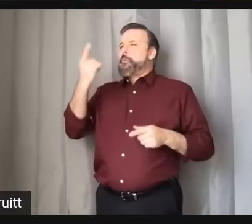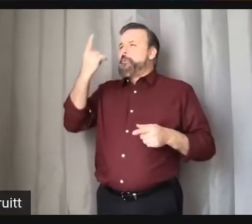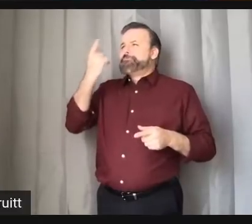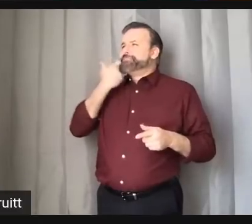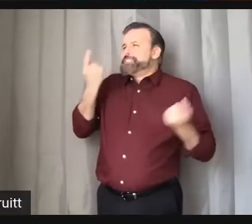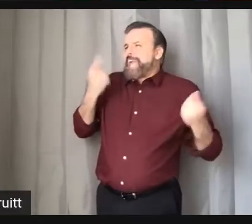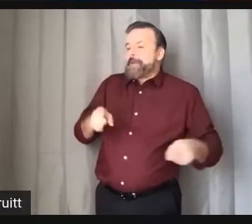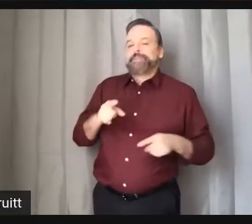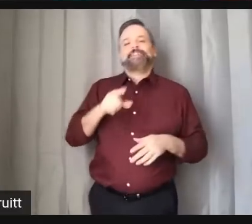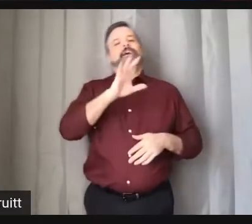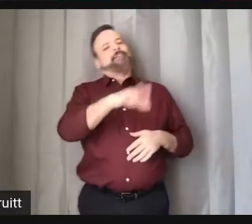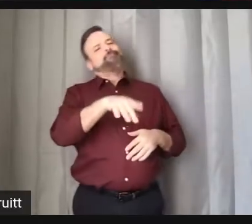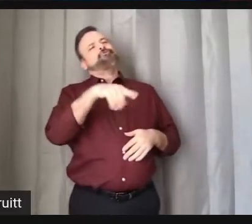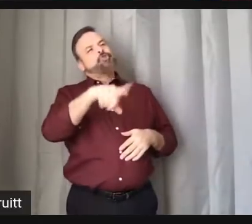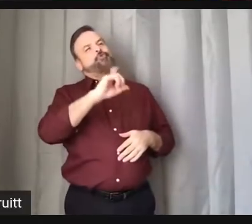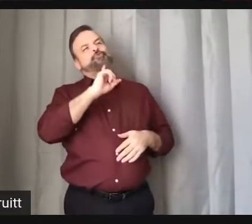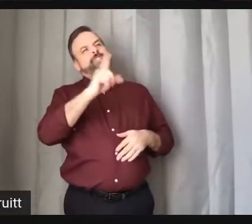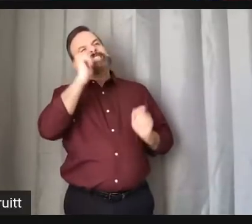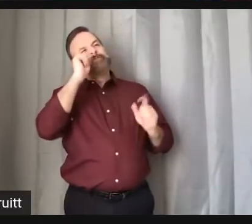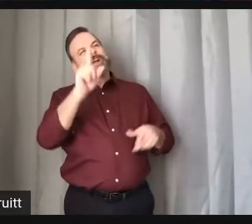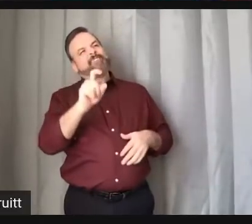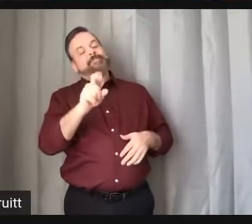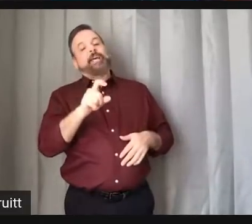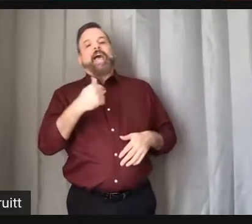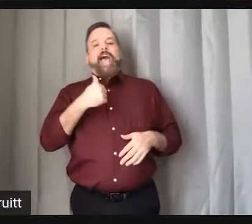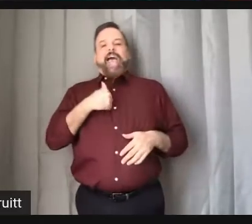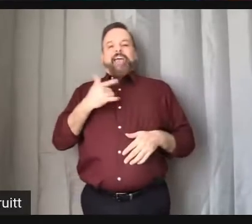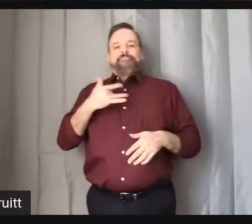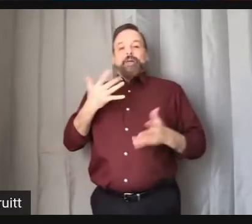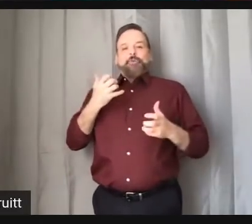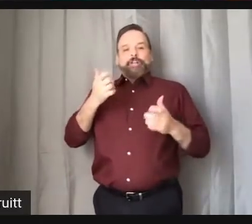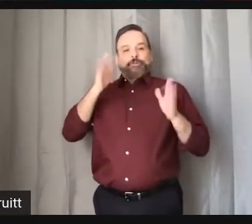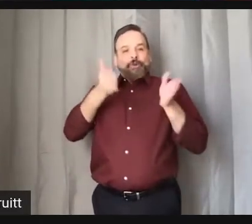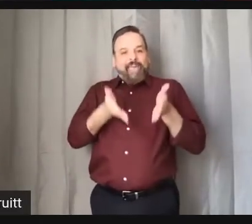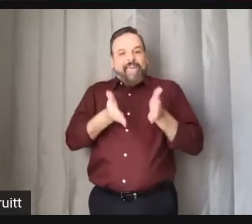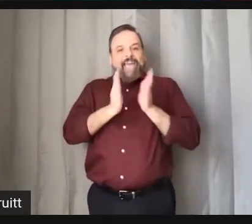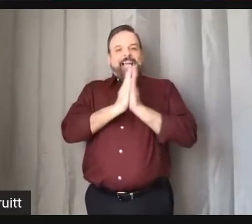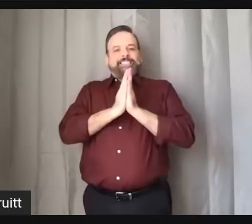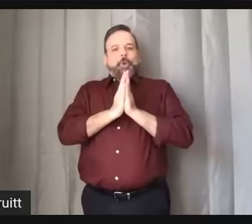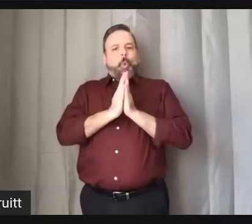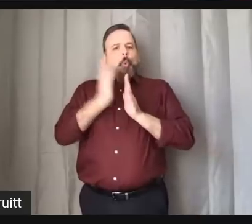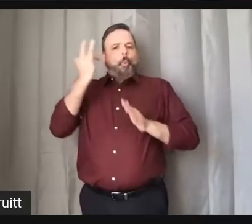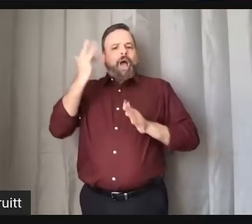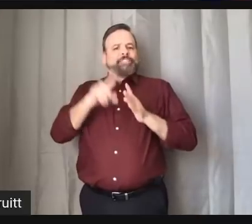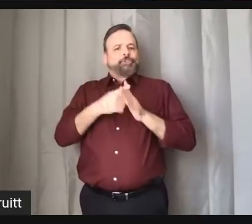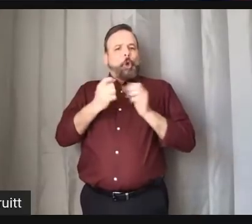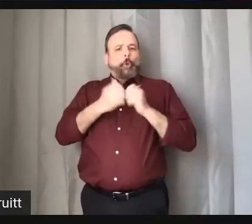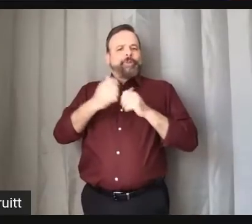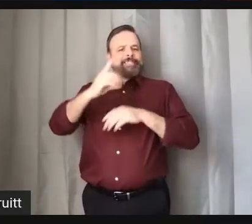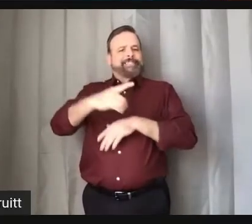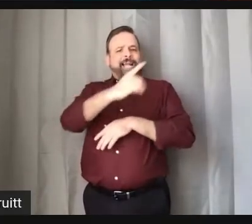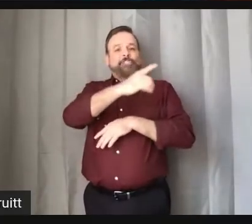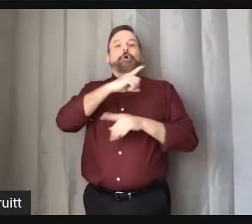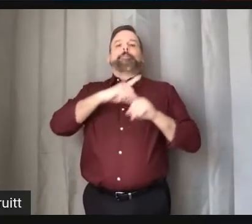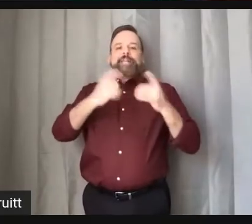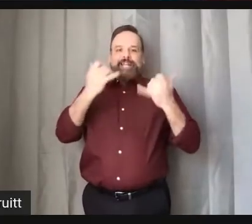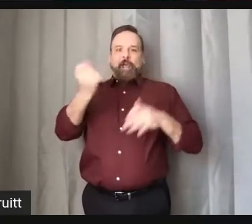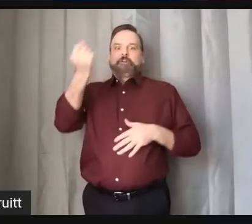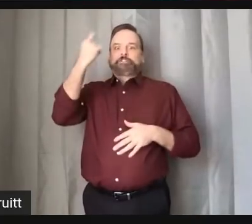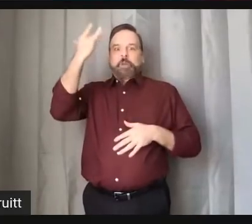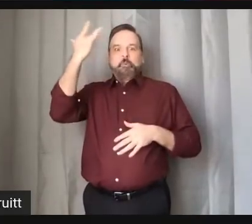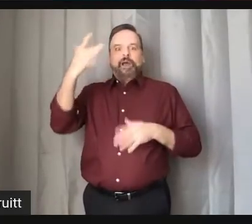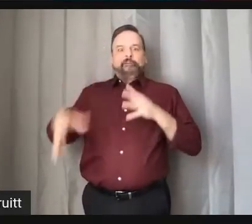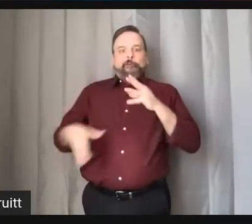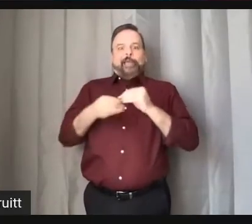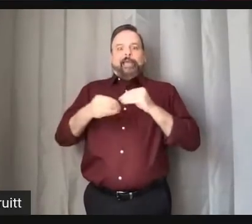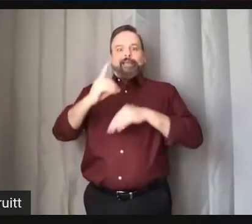really, if you think about it? I feel like I was going to ask you like, how did you make the jump to dinosaurs? But I feel like now I know. It was